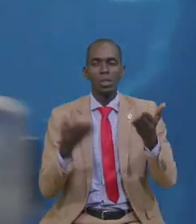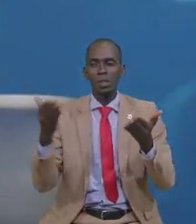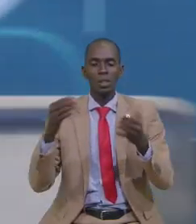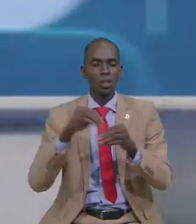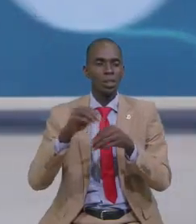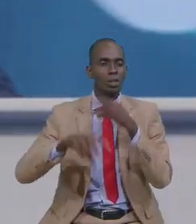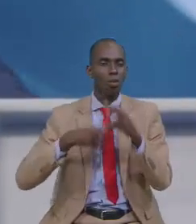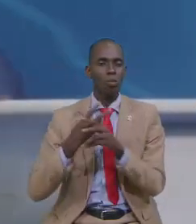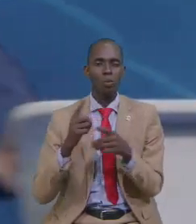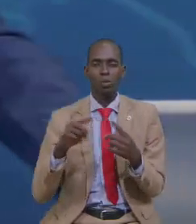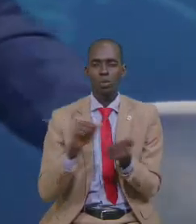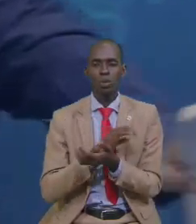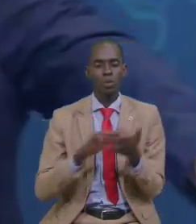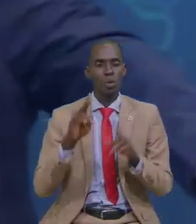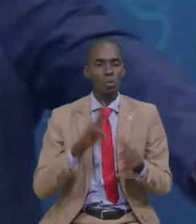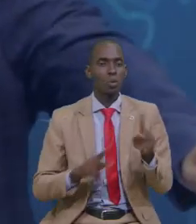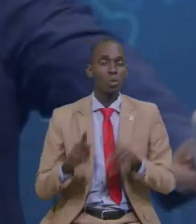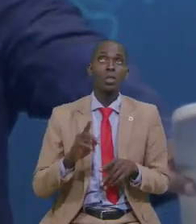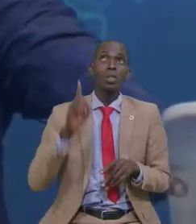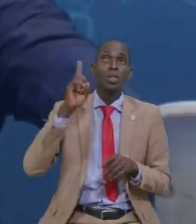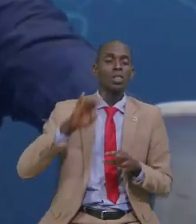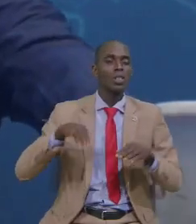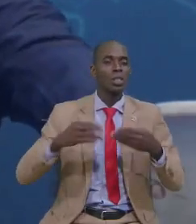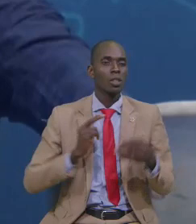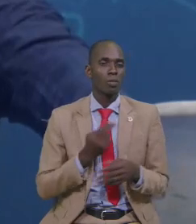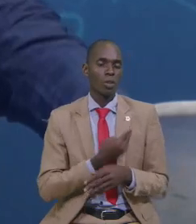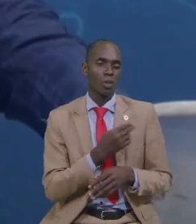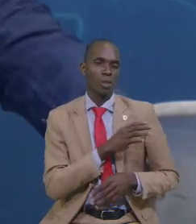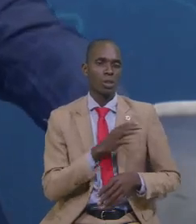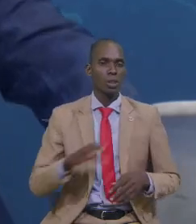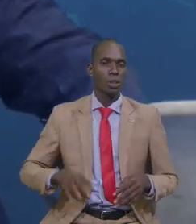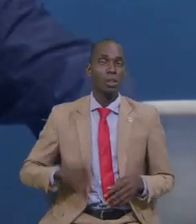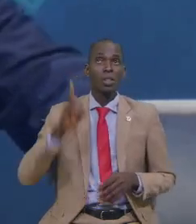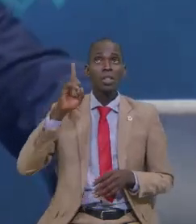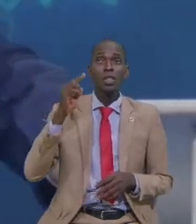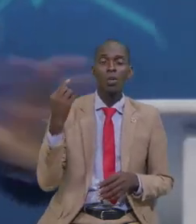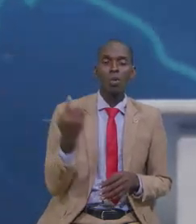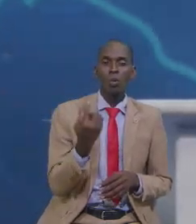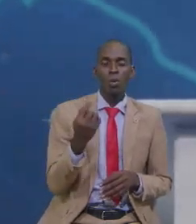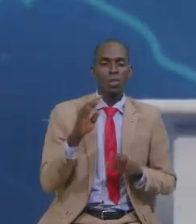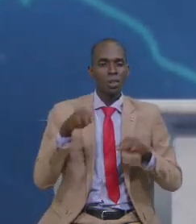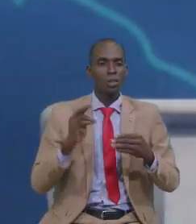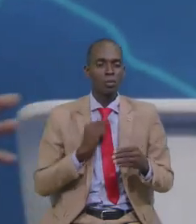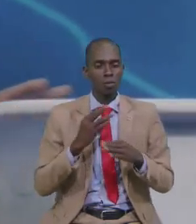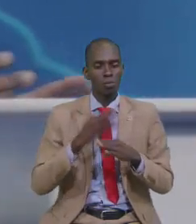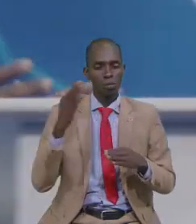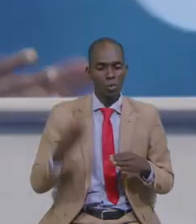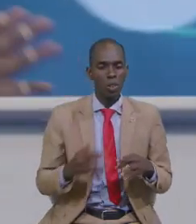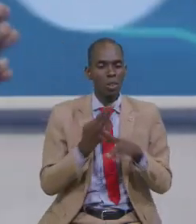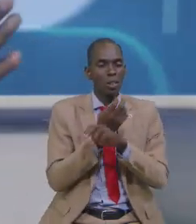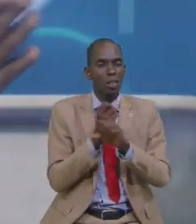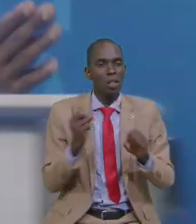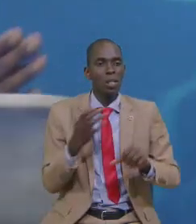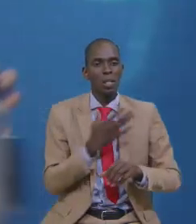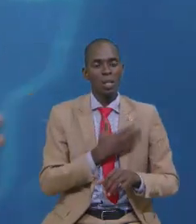He gives us Christ, is the only one that gives us total redemption, and you